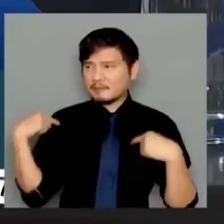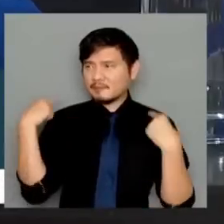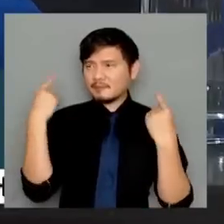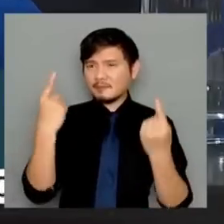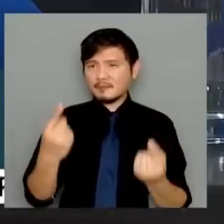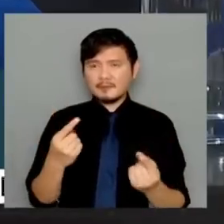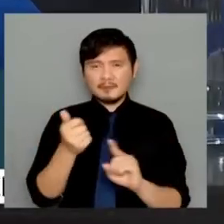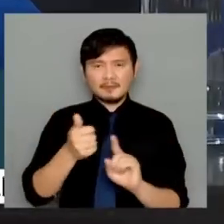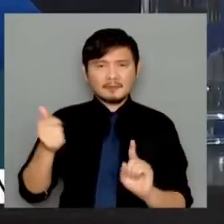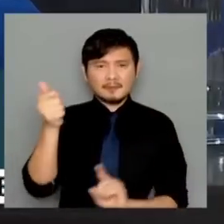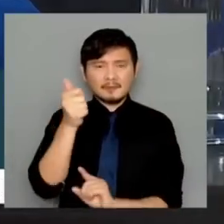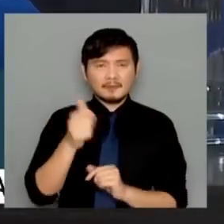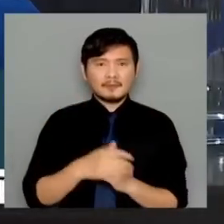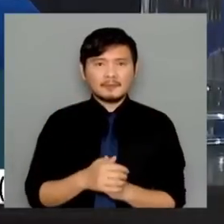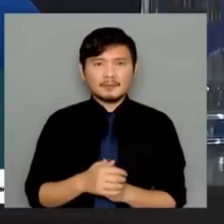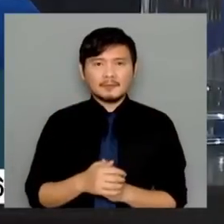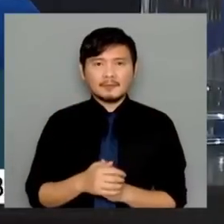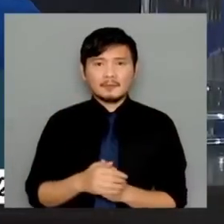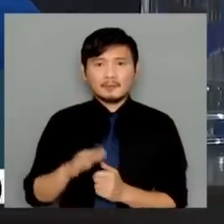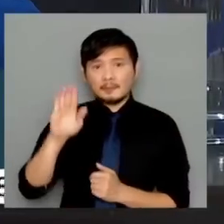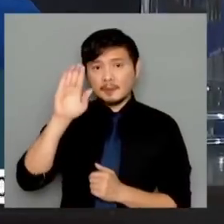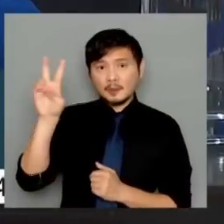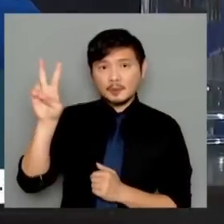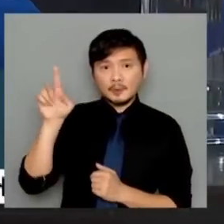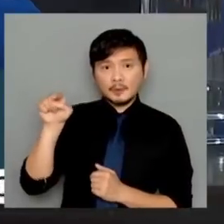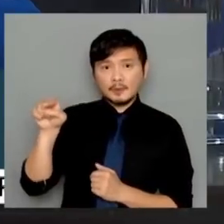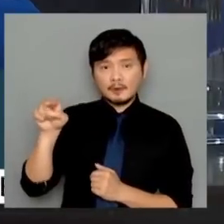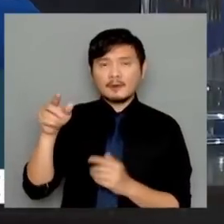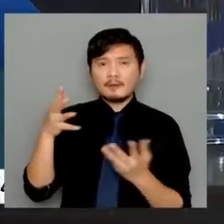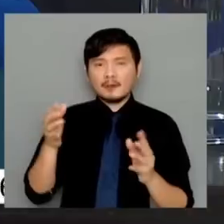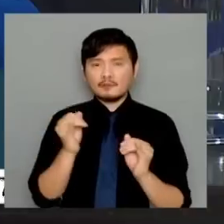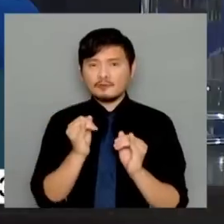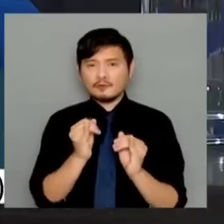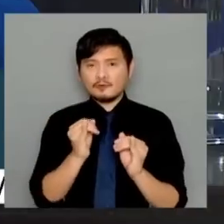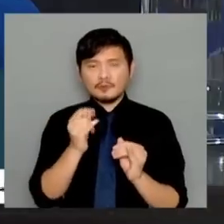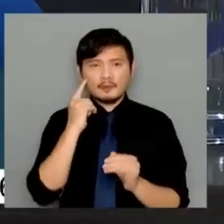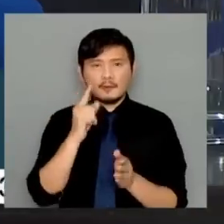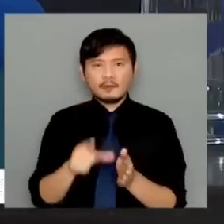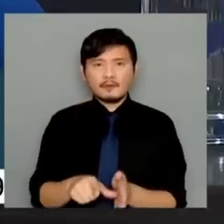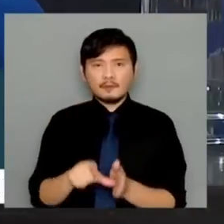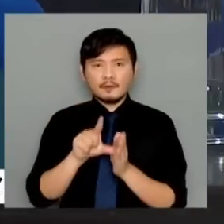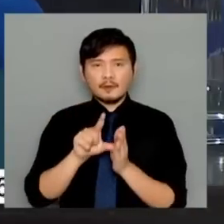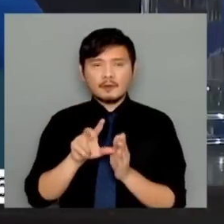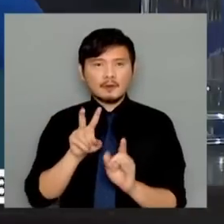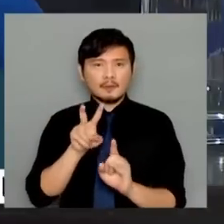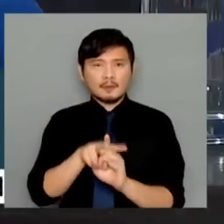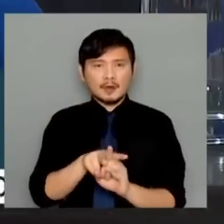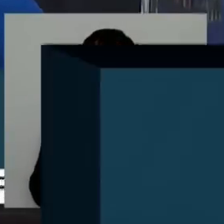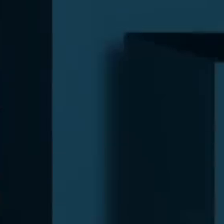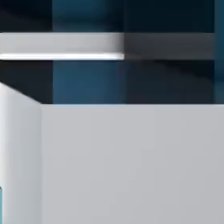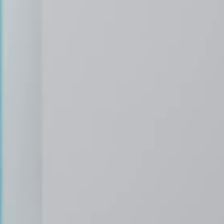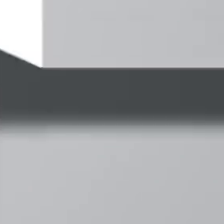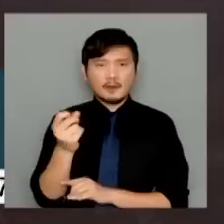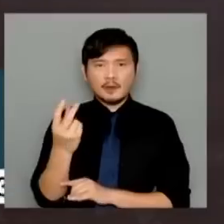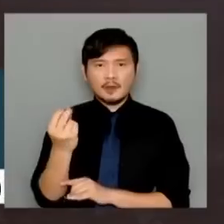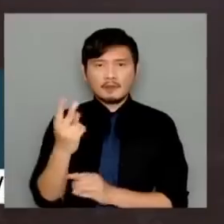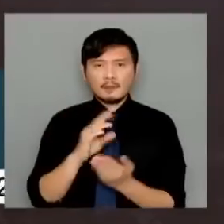President-elect Marcos Jr. already gave his instructions to review the implementation of the K-12 program.